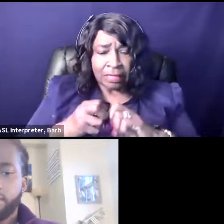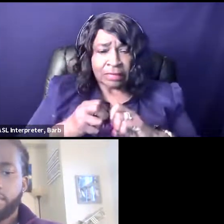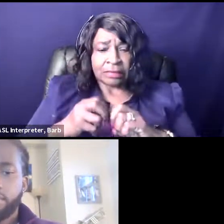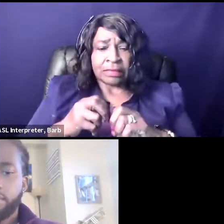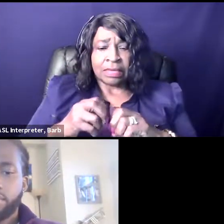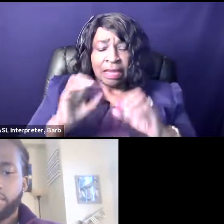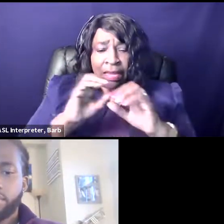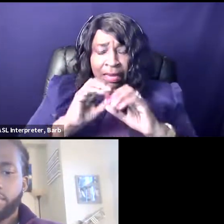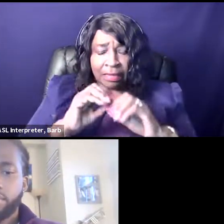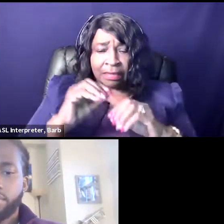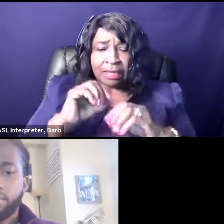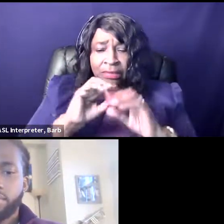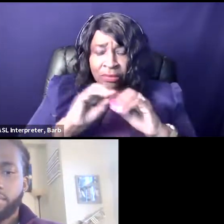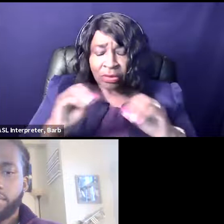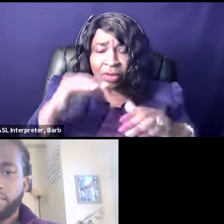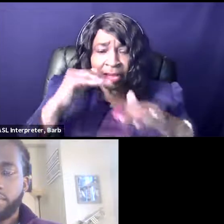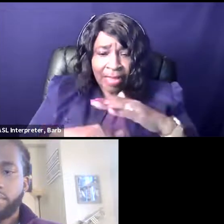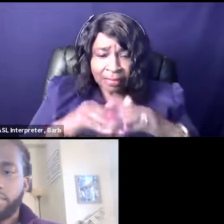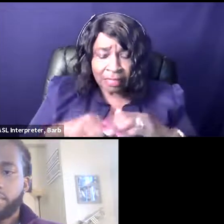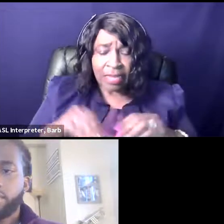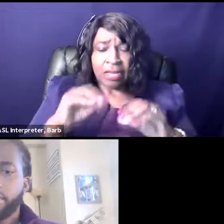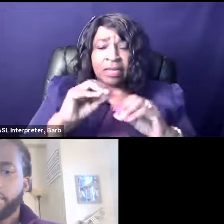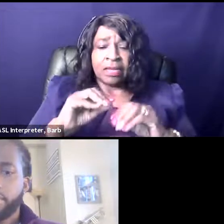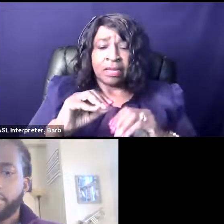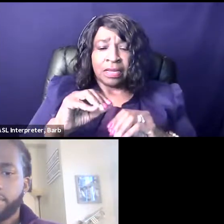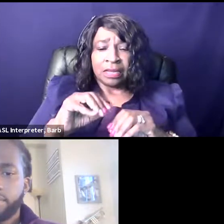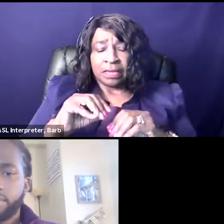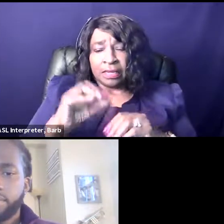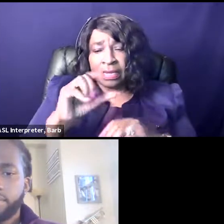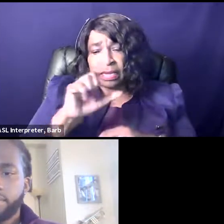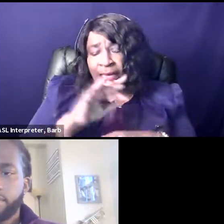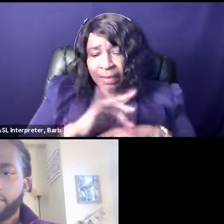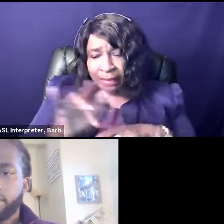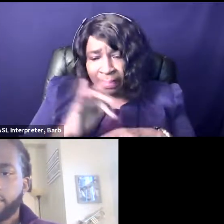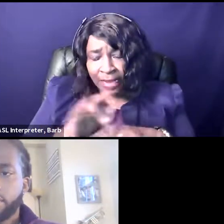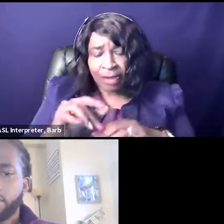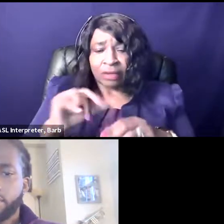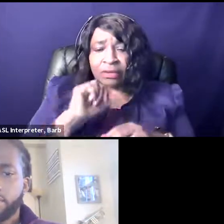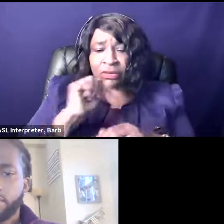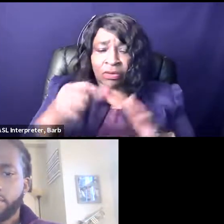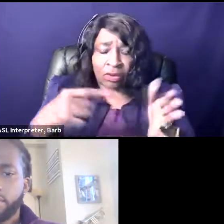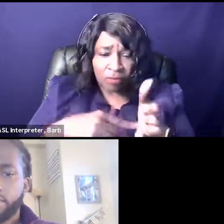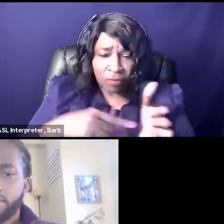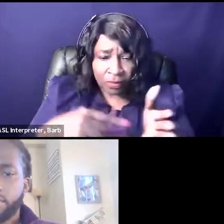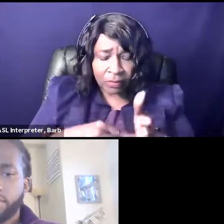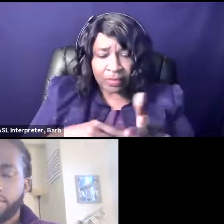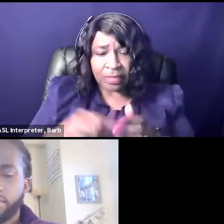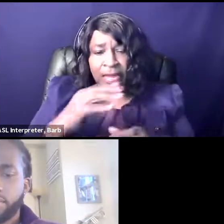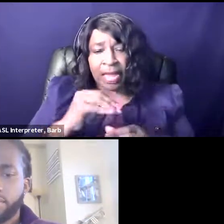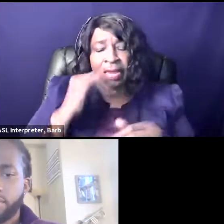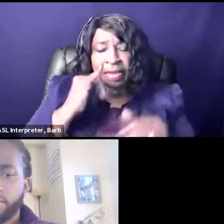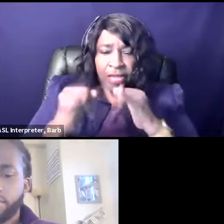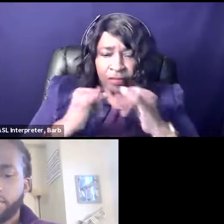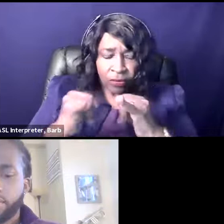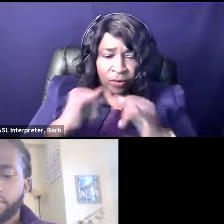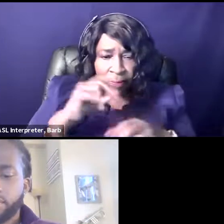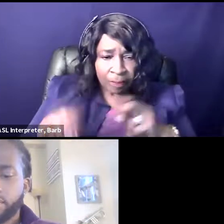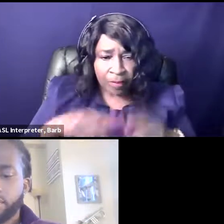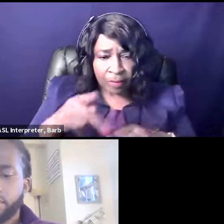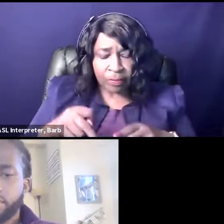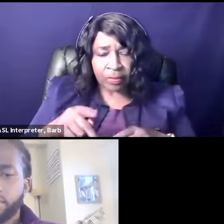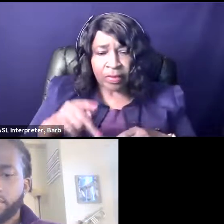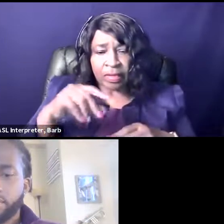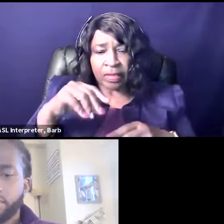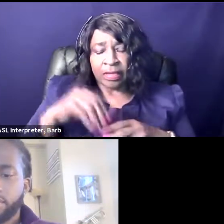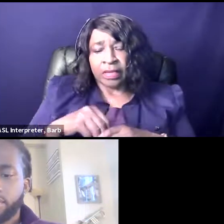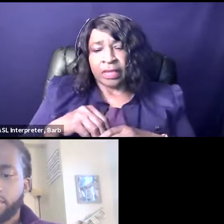lack of affordability of energy was. I was doing some qualitative research in Kansas City, interviewing people in the urban